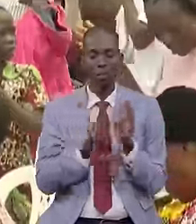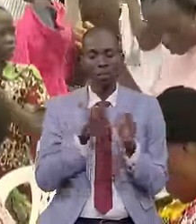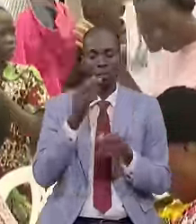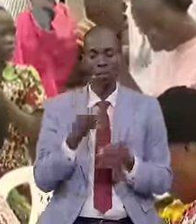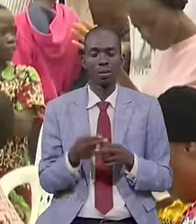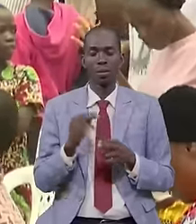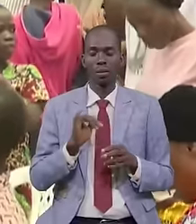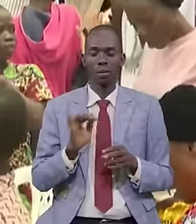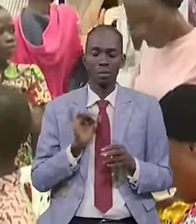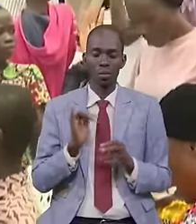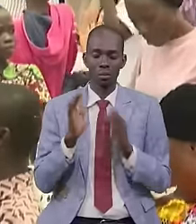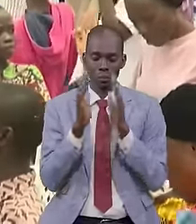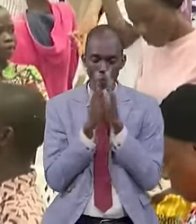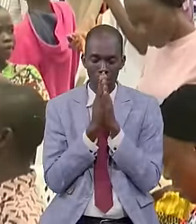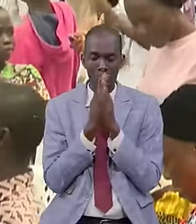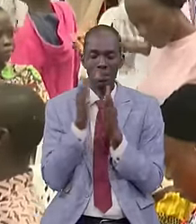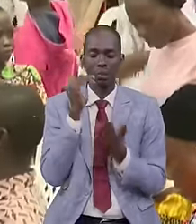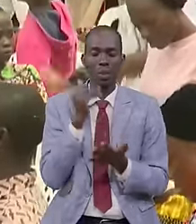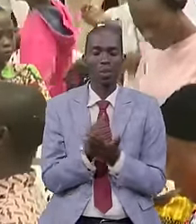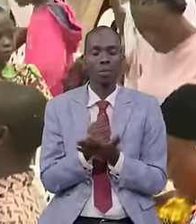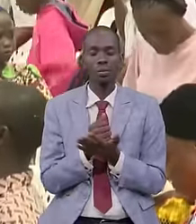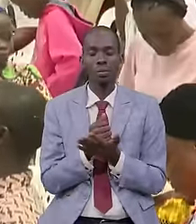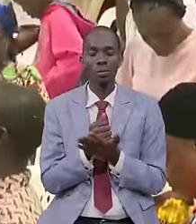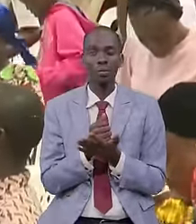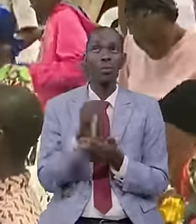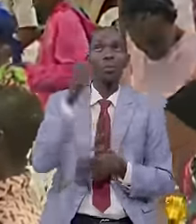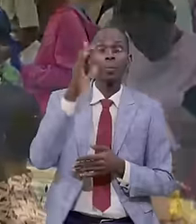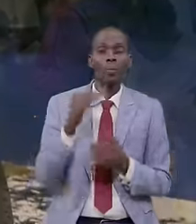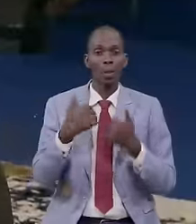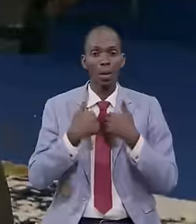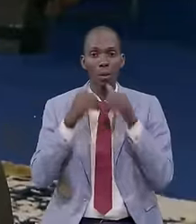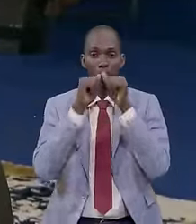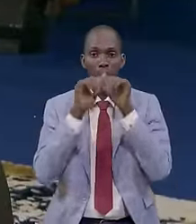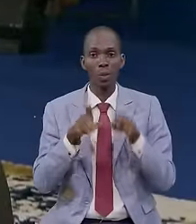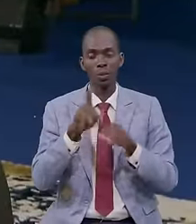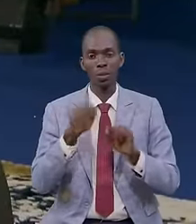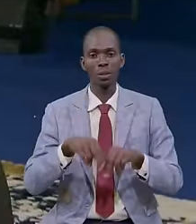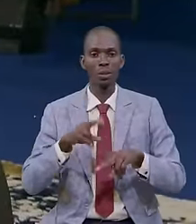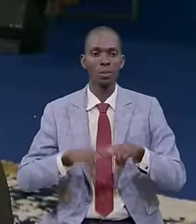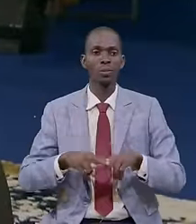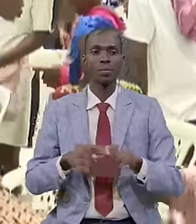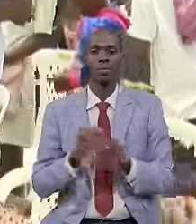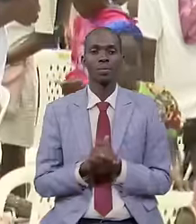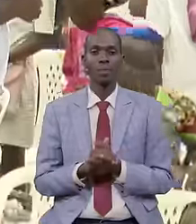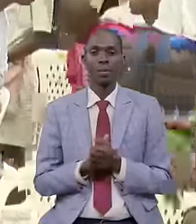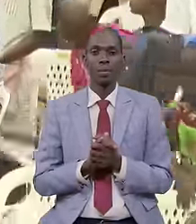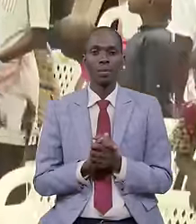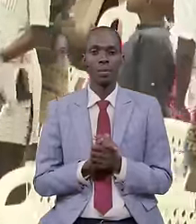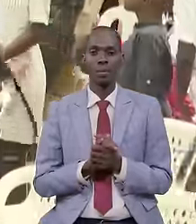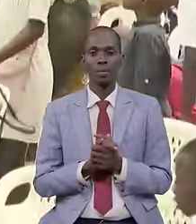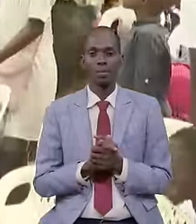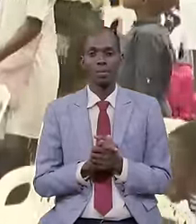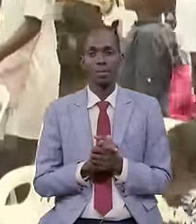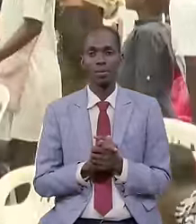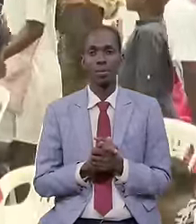we pray. God has blessed you. You can sit down. As we